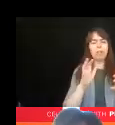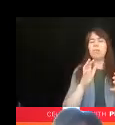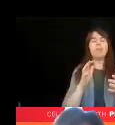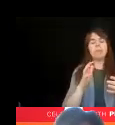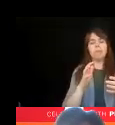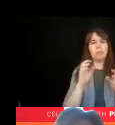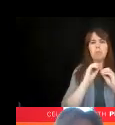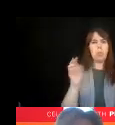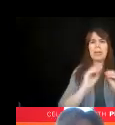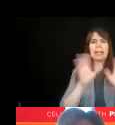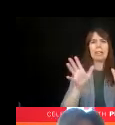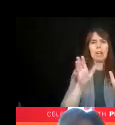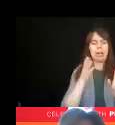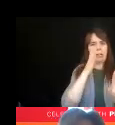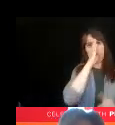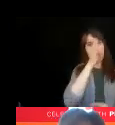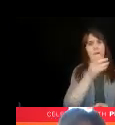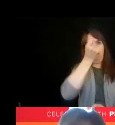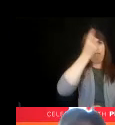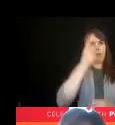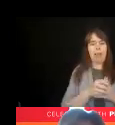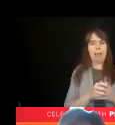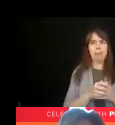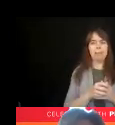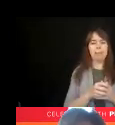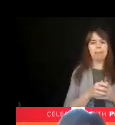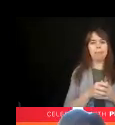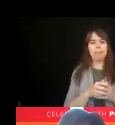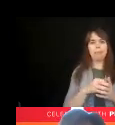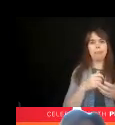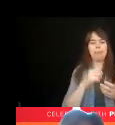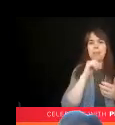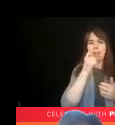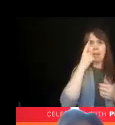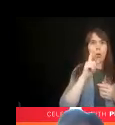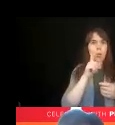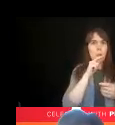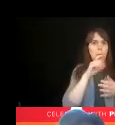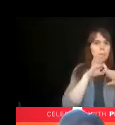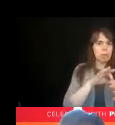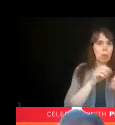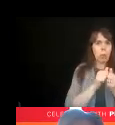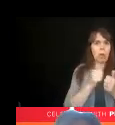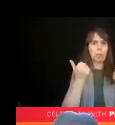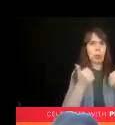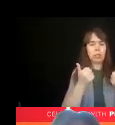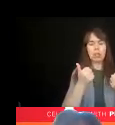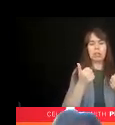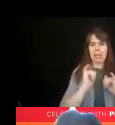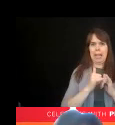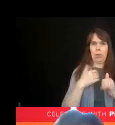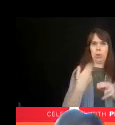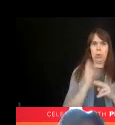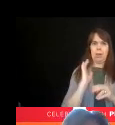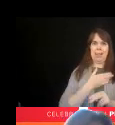wasn't alignment, and there wasn't a clear hierarchy on how we should use our brand and